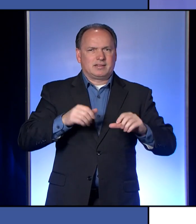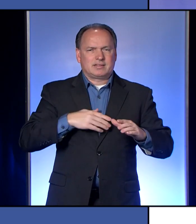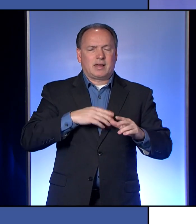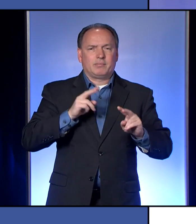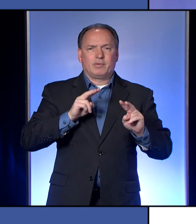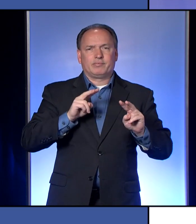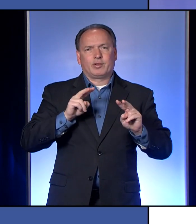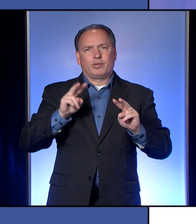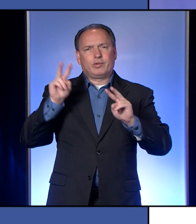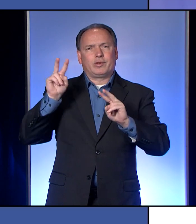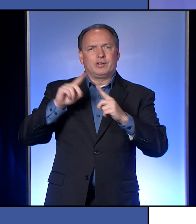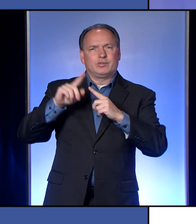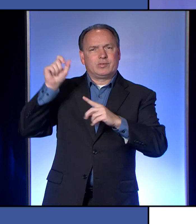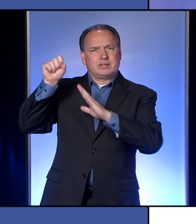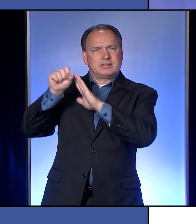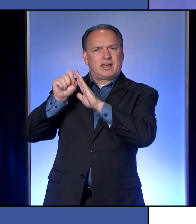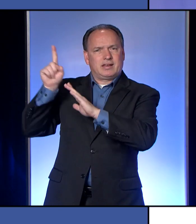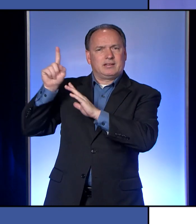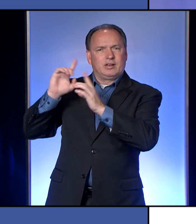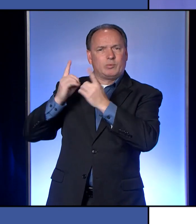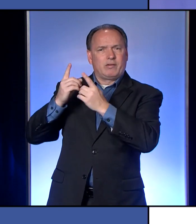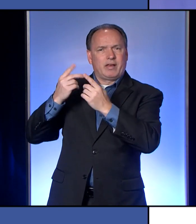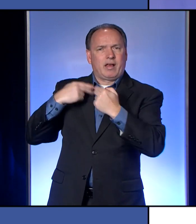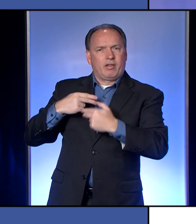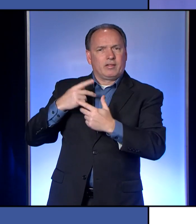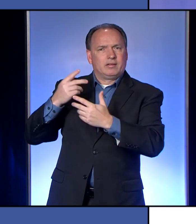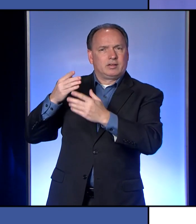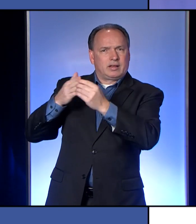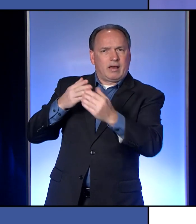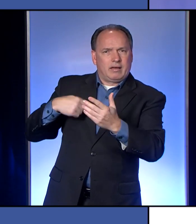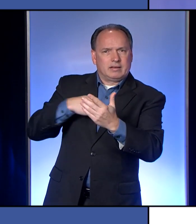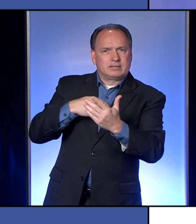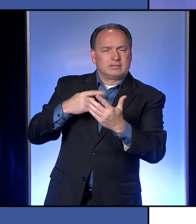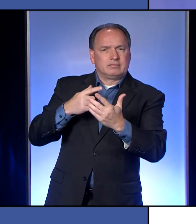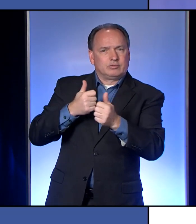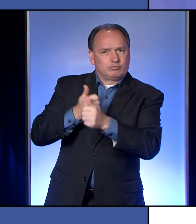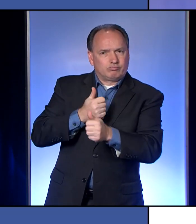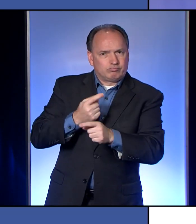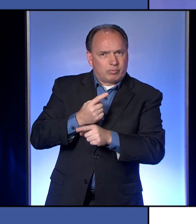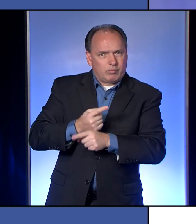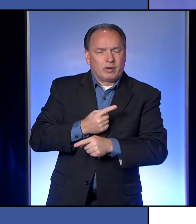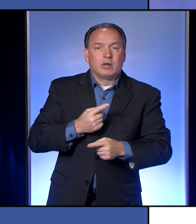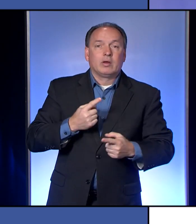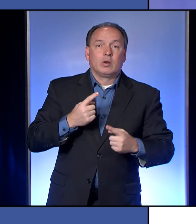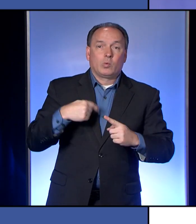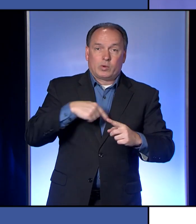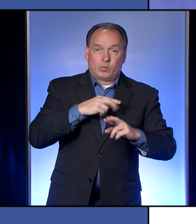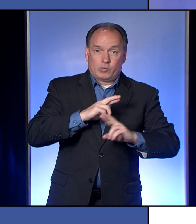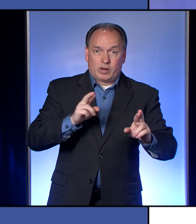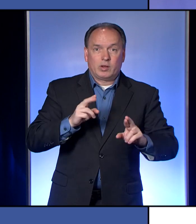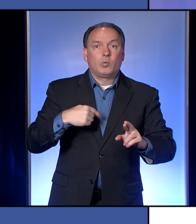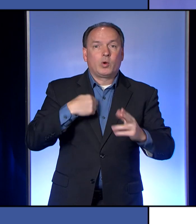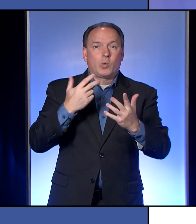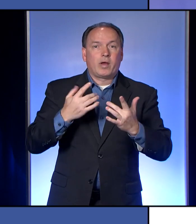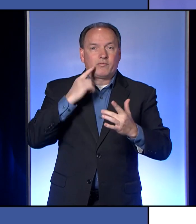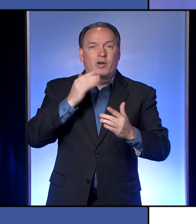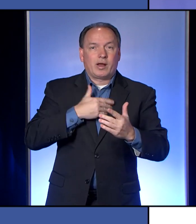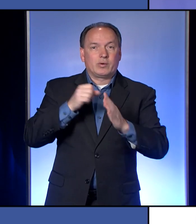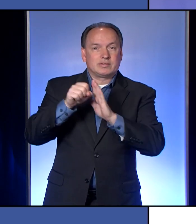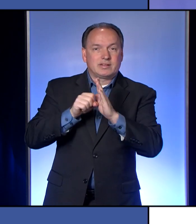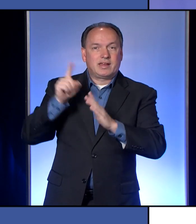to the state and the Department of Health to give us the guidance for when we're ready to go there. And we will await our decision for our